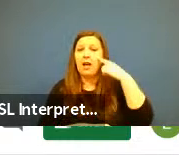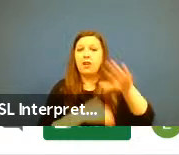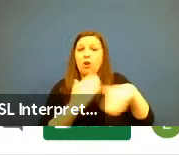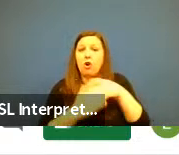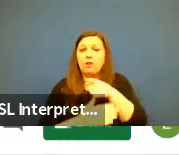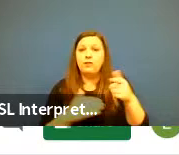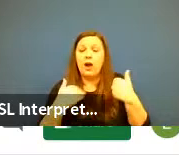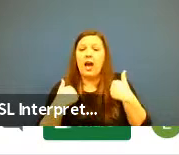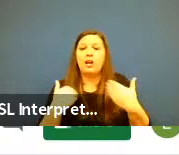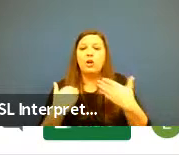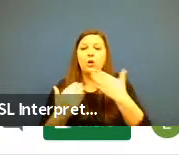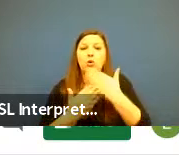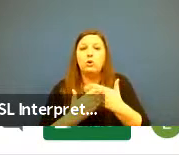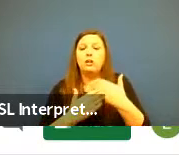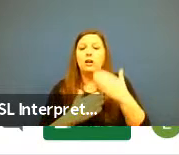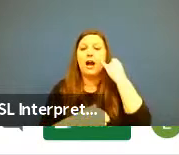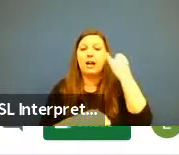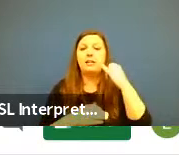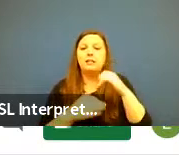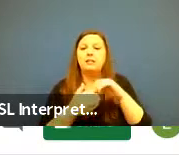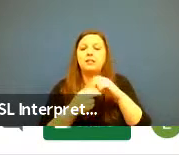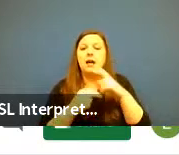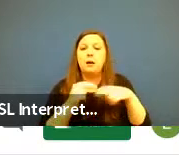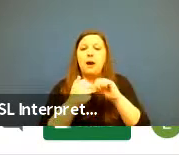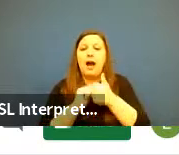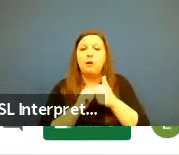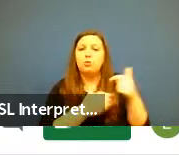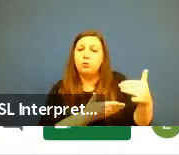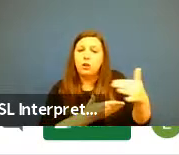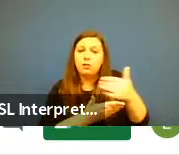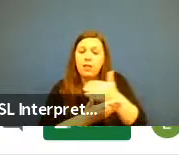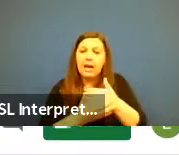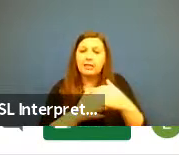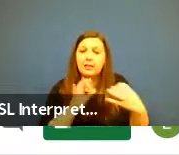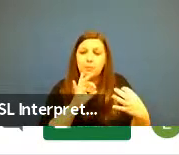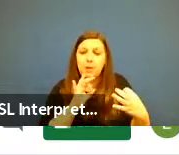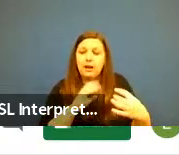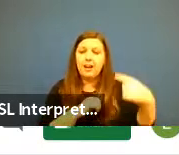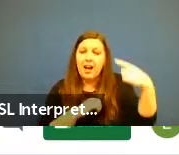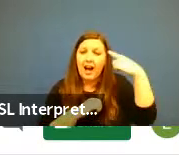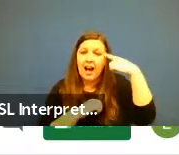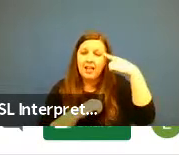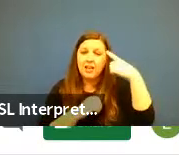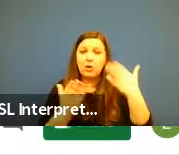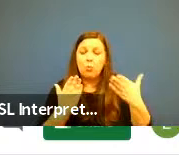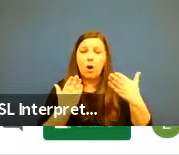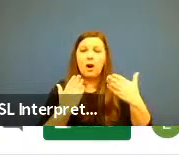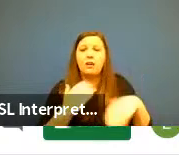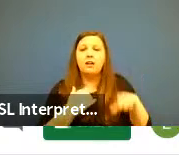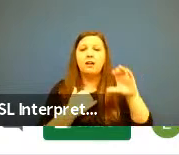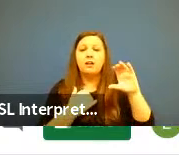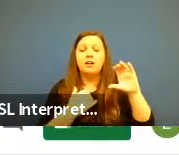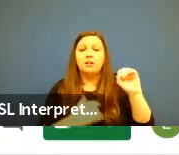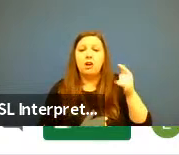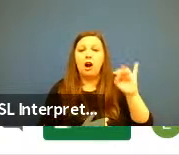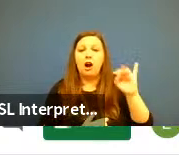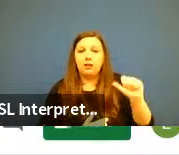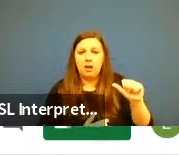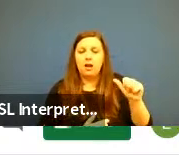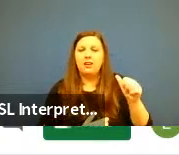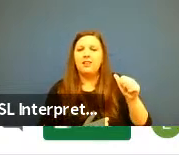ideas about how to collect feedback. I think what Cognia is asking for is that